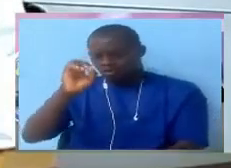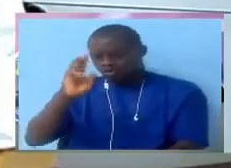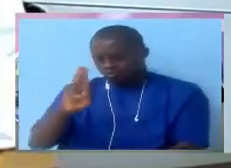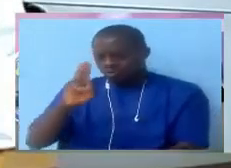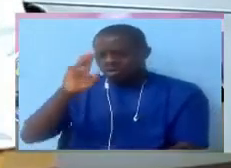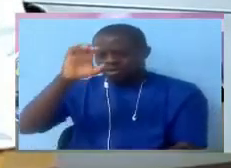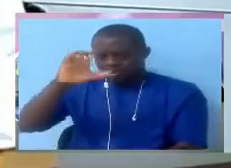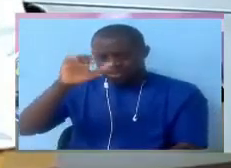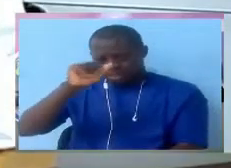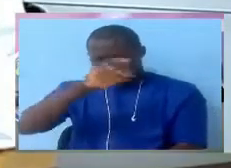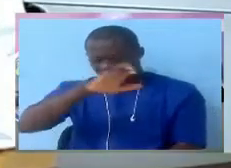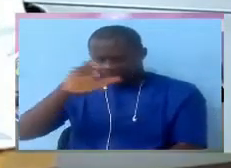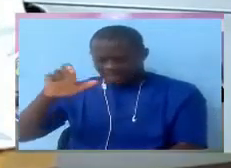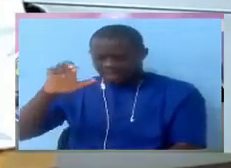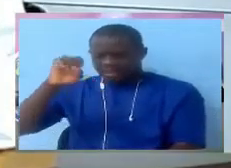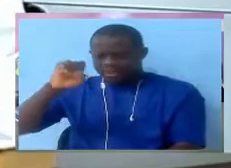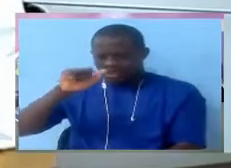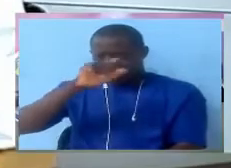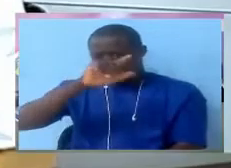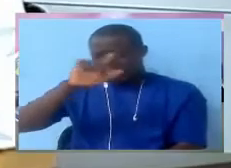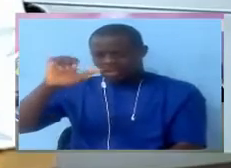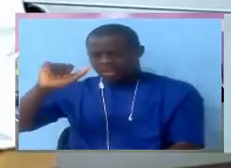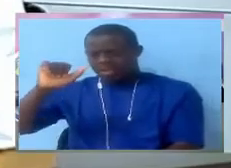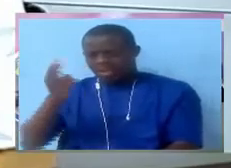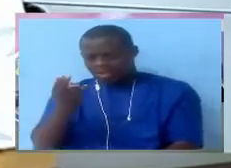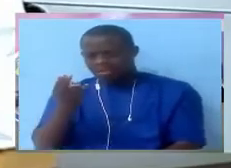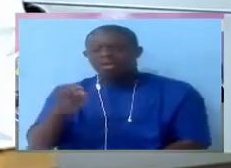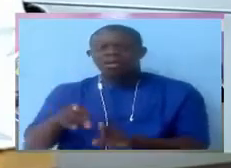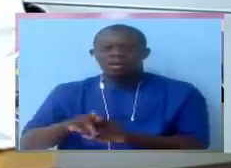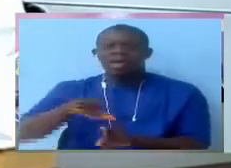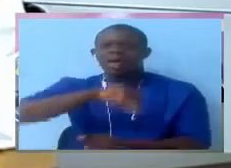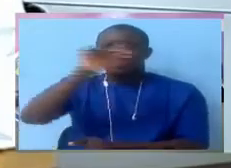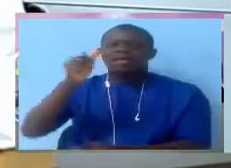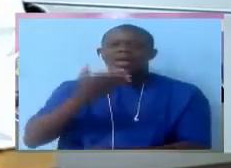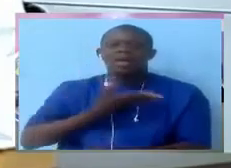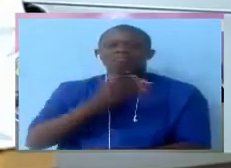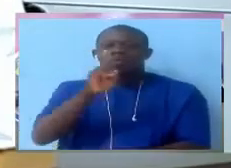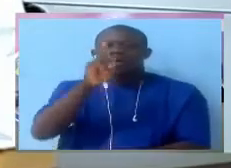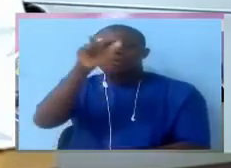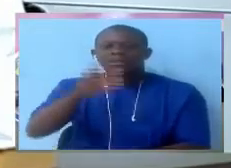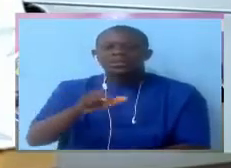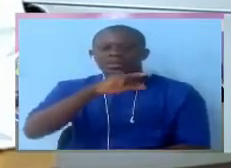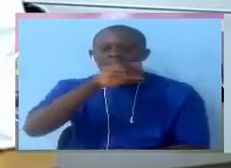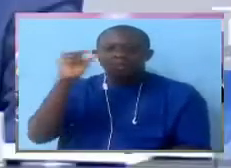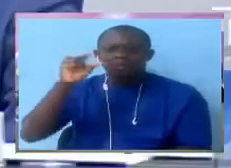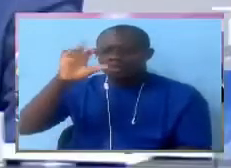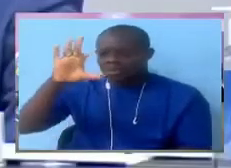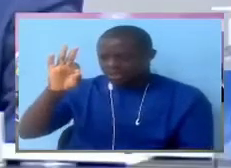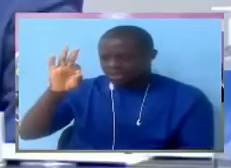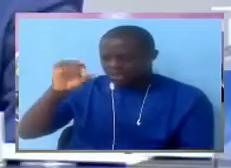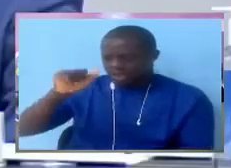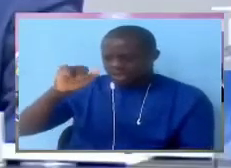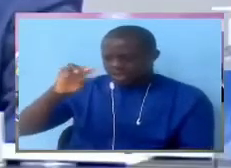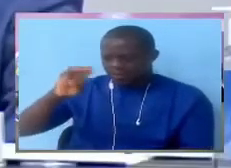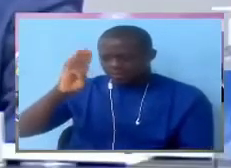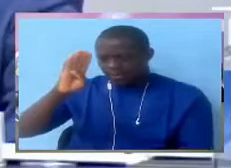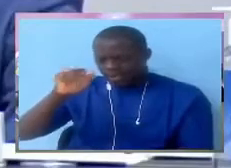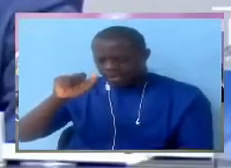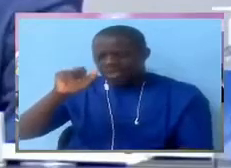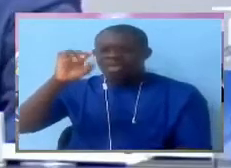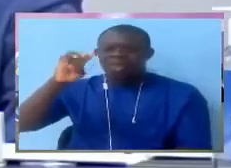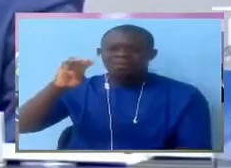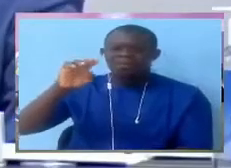And who else? You have Tamba Mansare. Tamba Mansare. You have Alassane